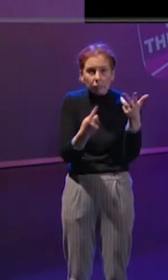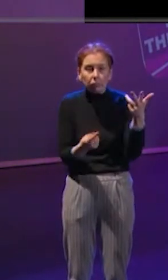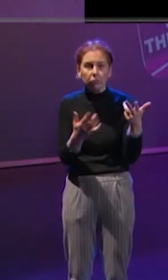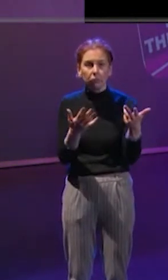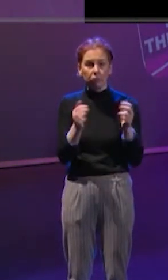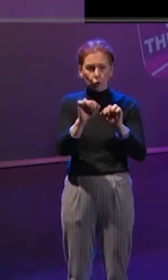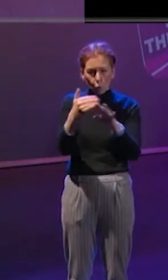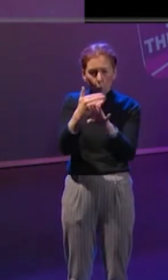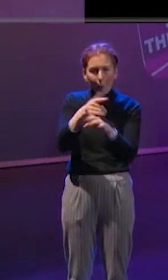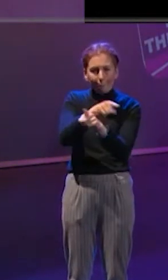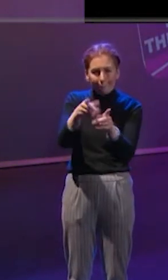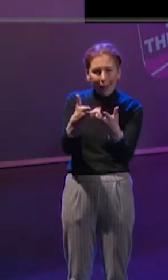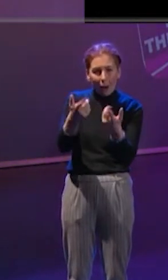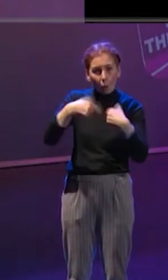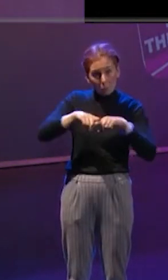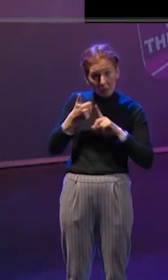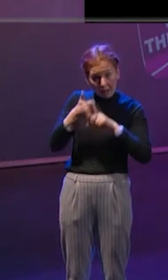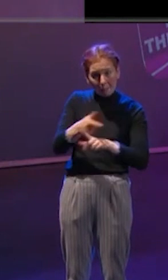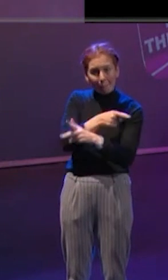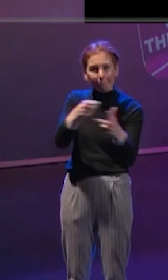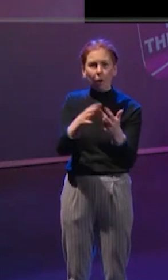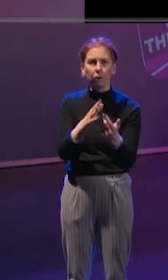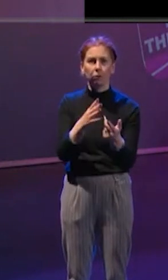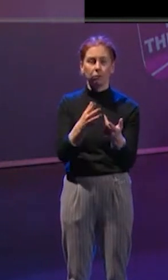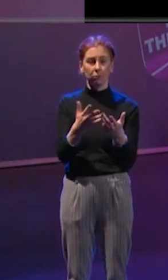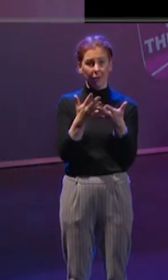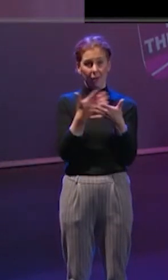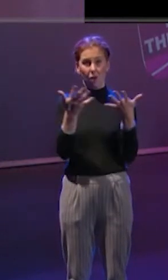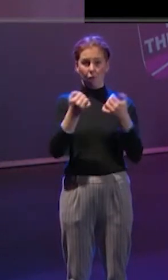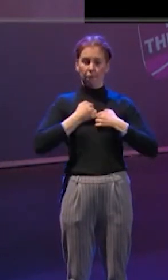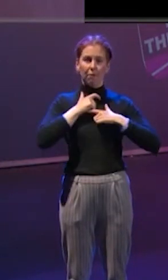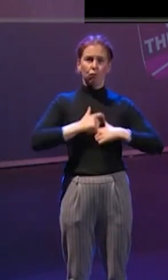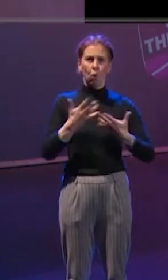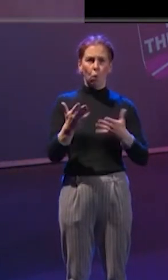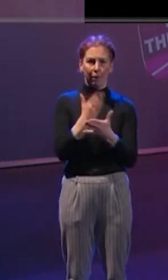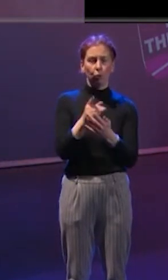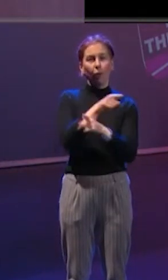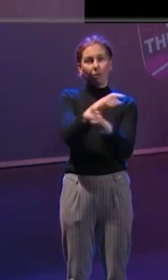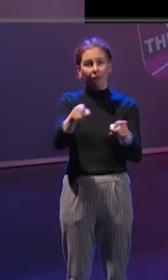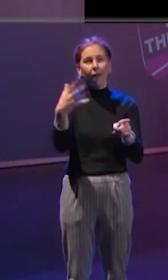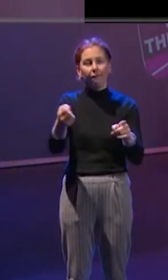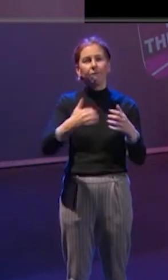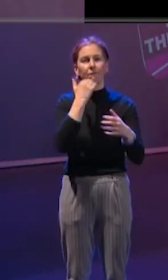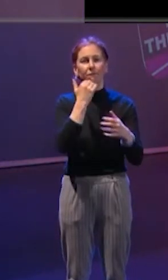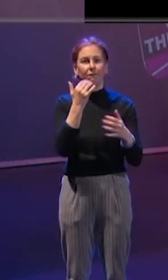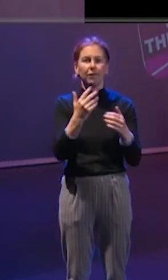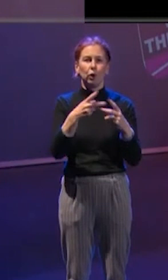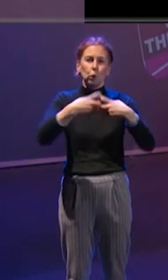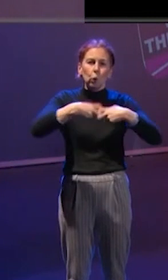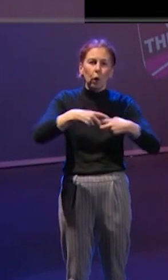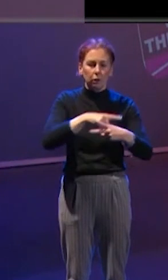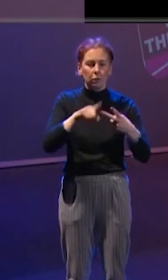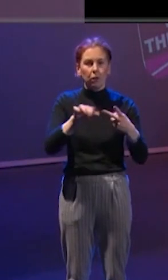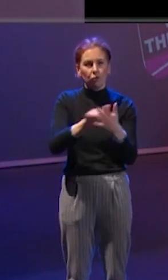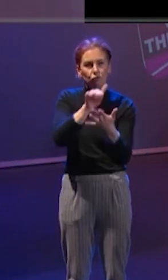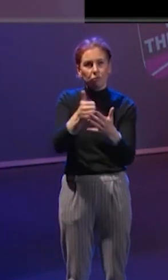part of producing is enabling other people to do their job and to give them the tools that they need to do their job at their best. And I think that